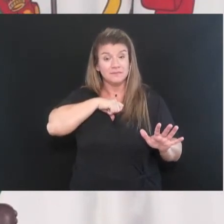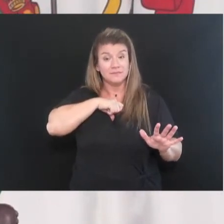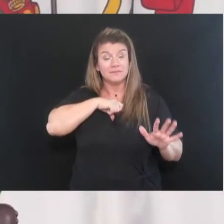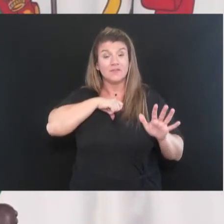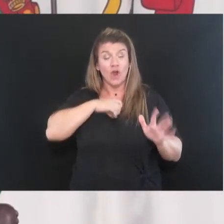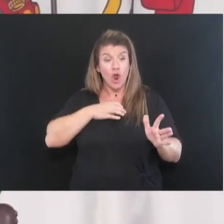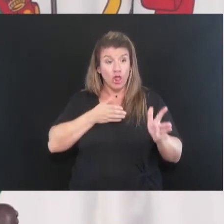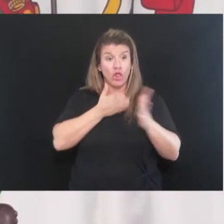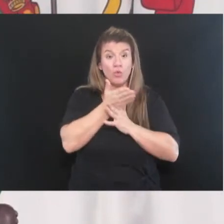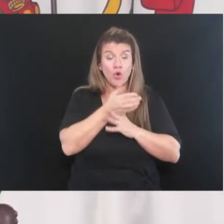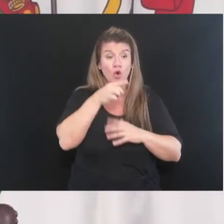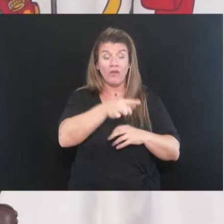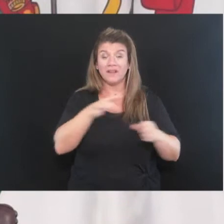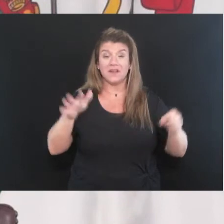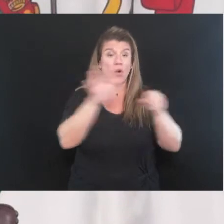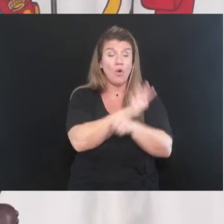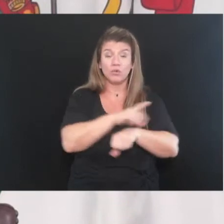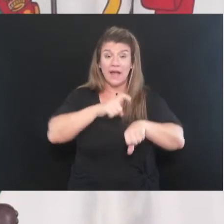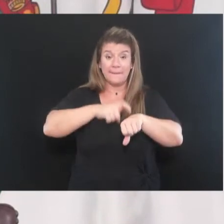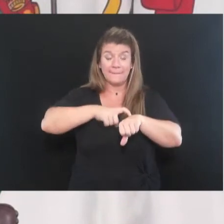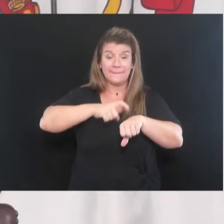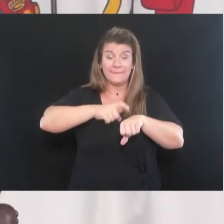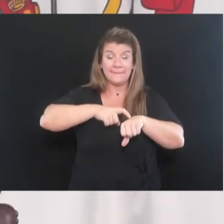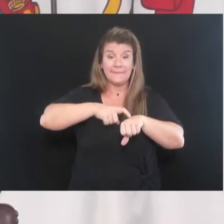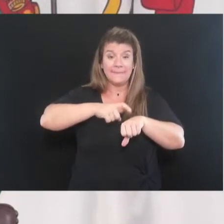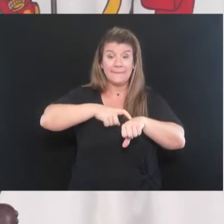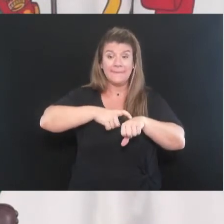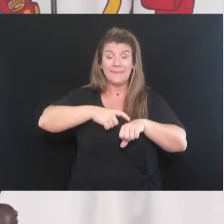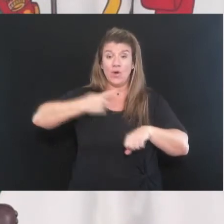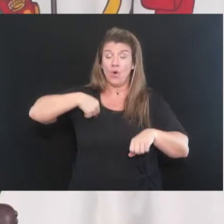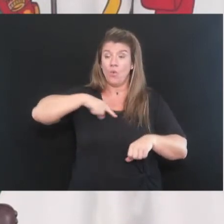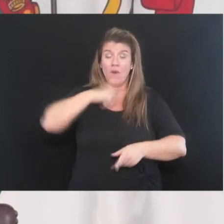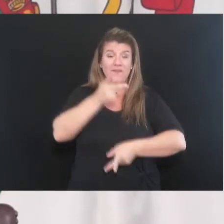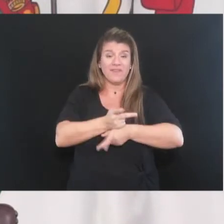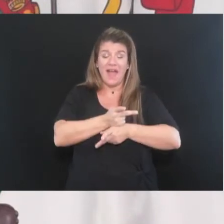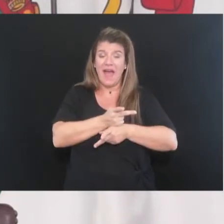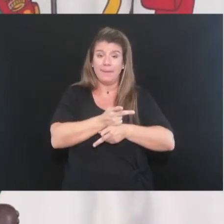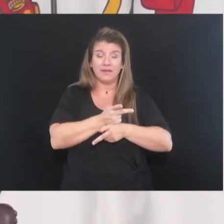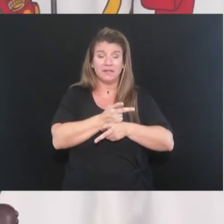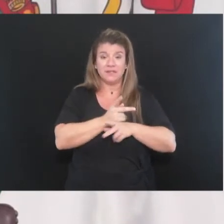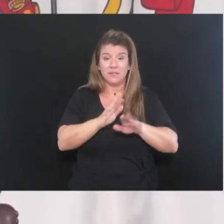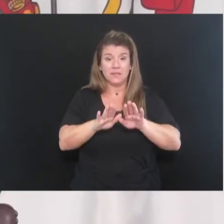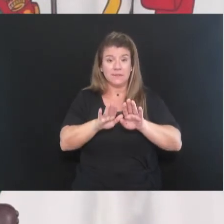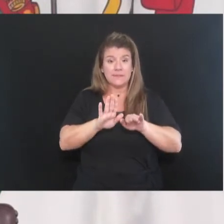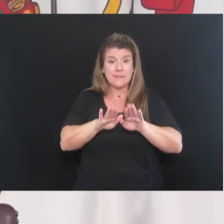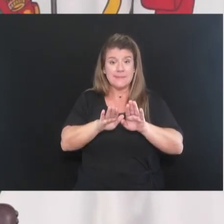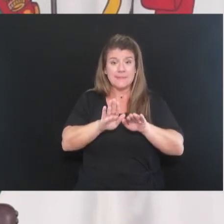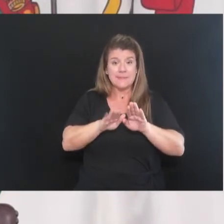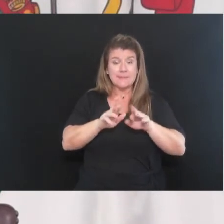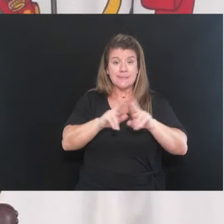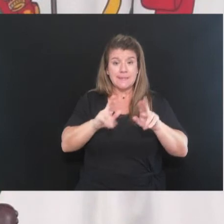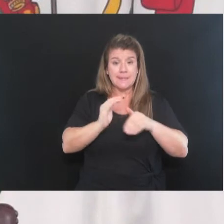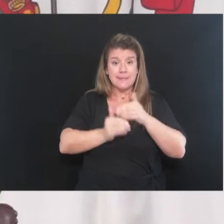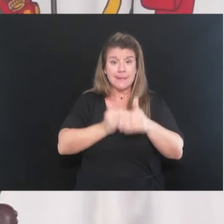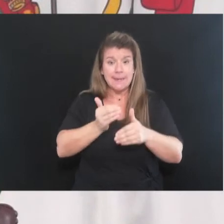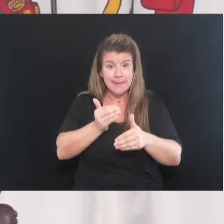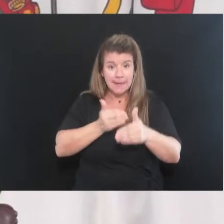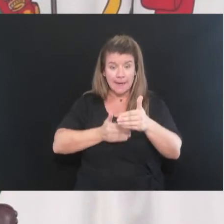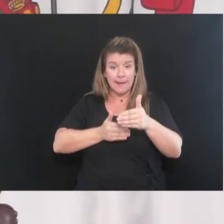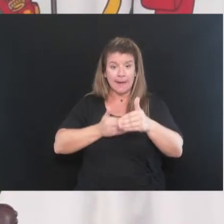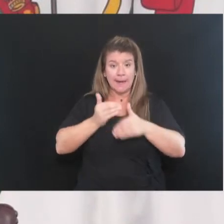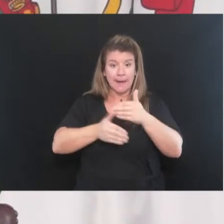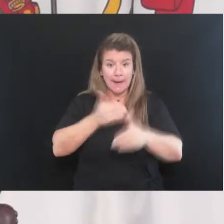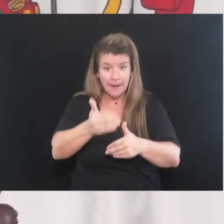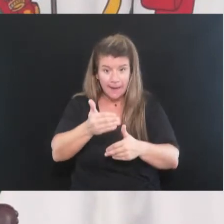through this entire time, we've kept our foot on the brake, and just, even though it may not have been just slamming the